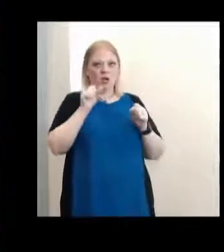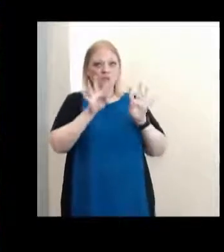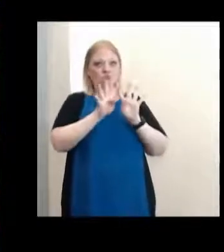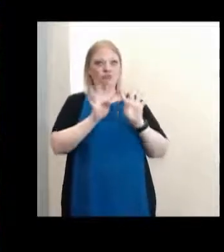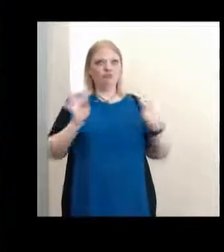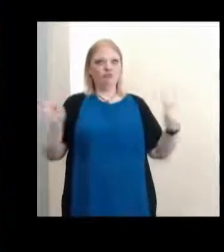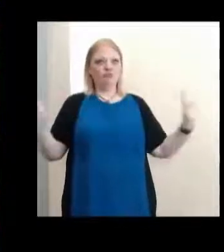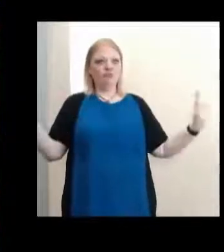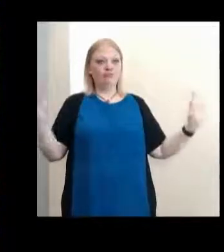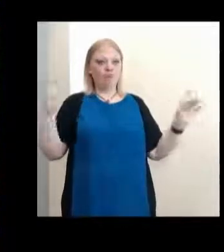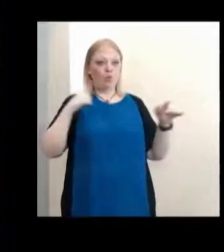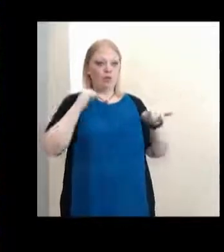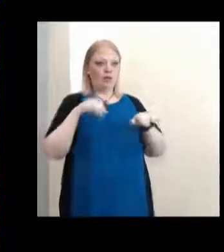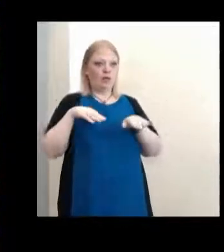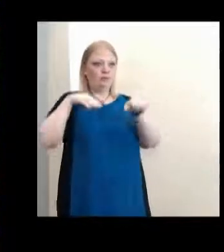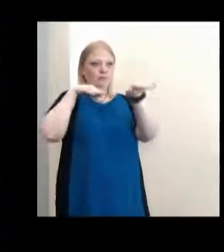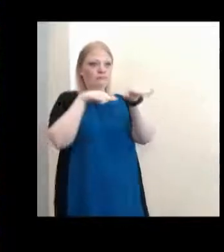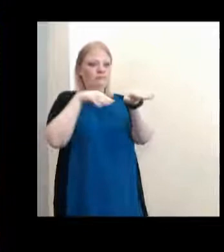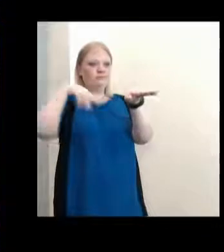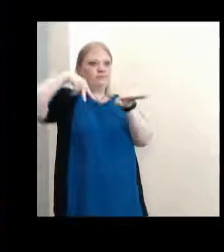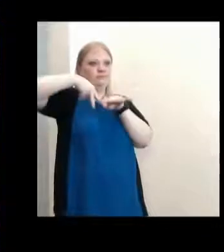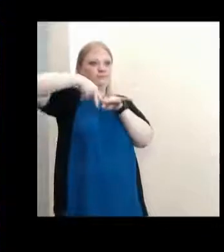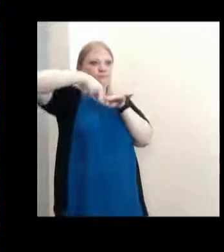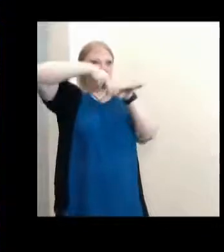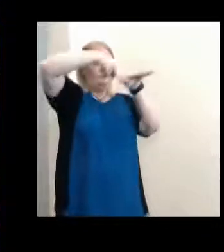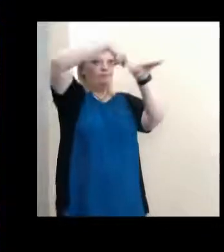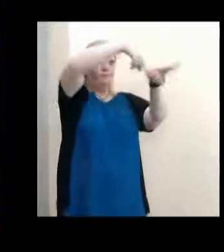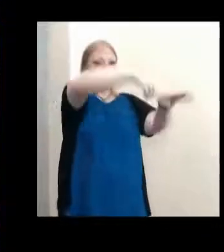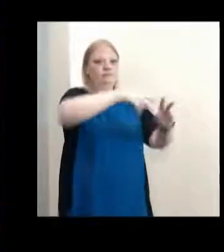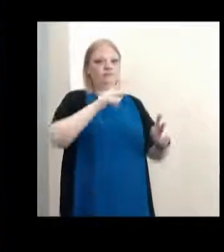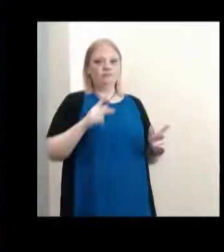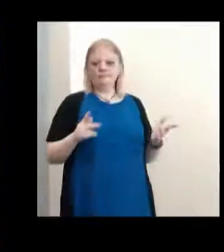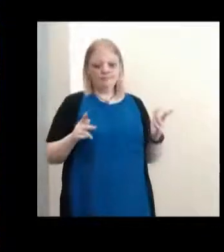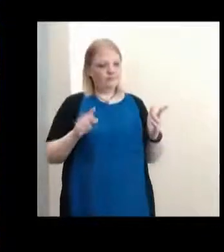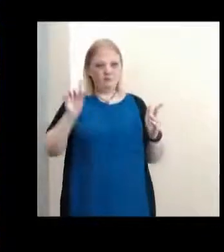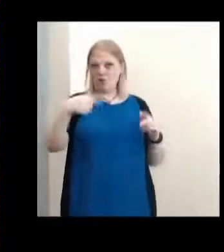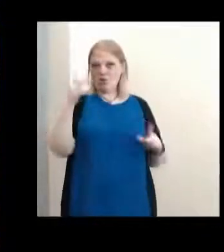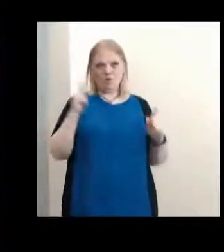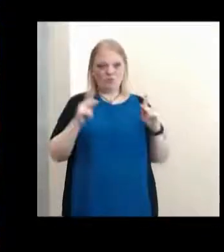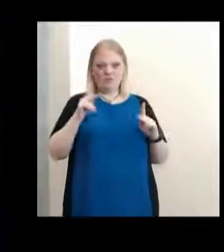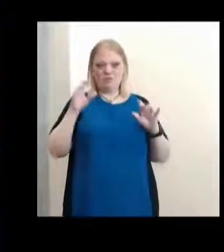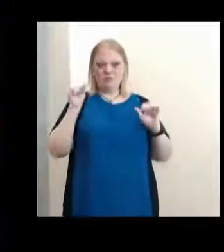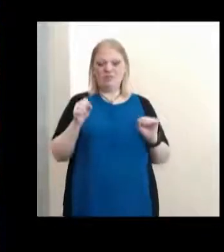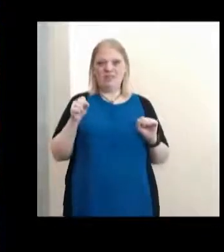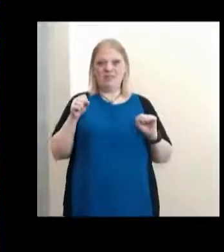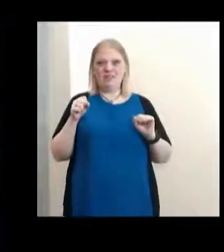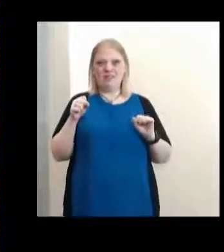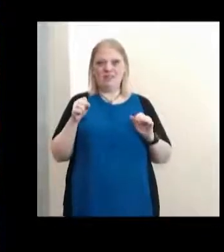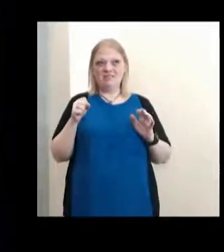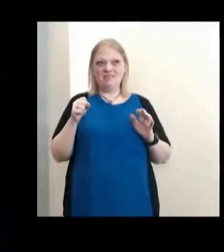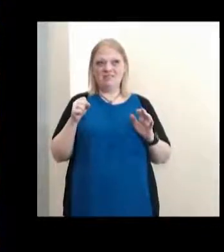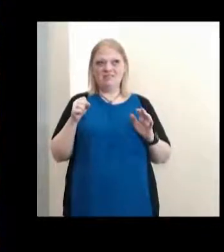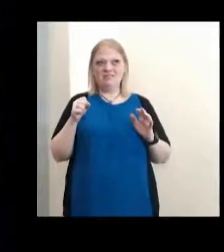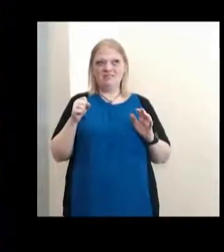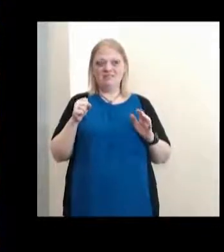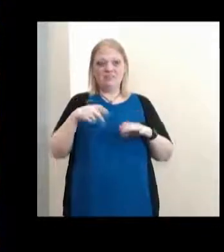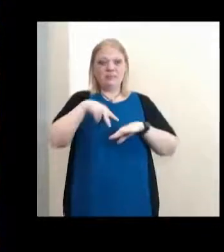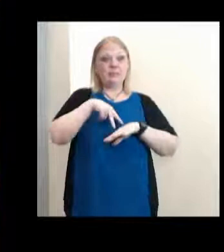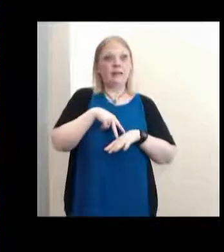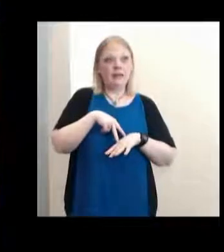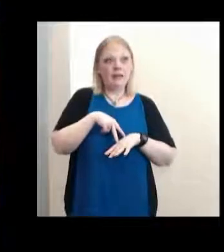on flatbeds, no people along the side of the road. The only individuals who can stand theoretically would be those that live in the